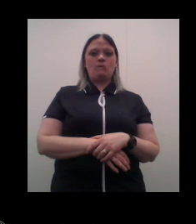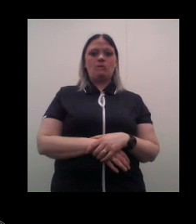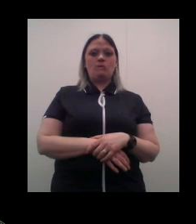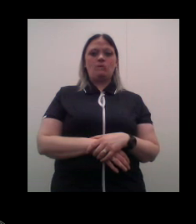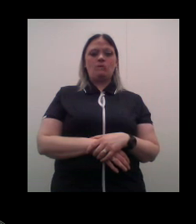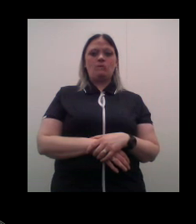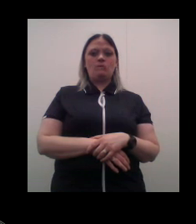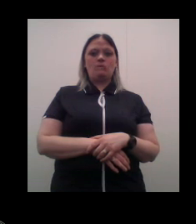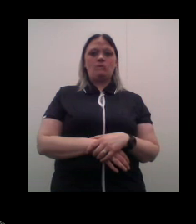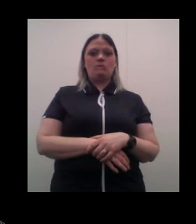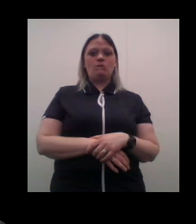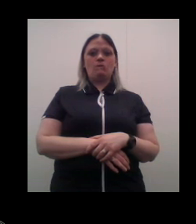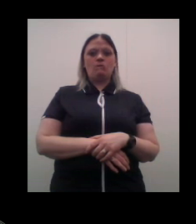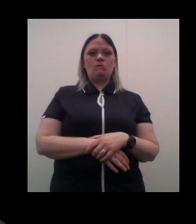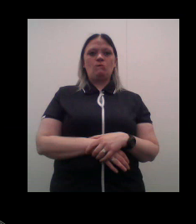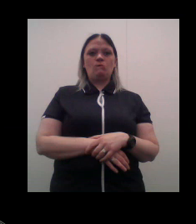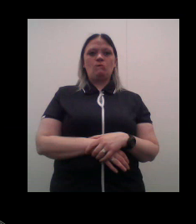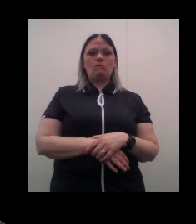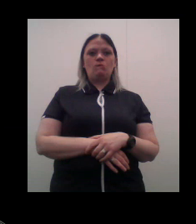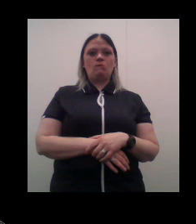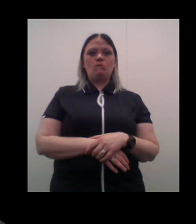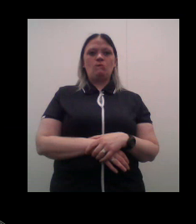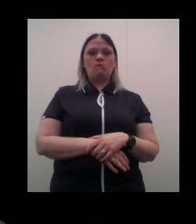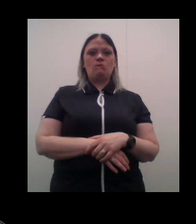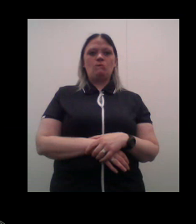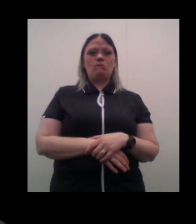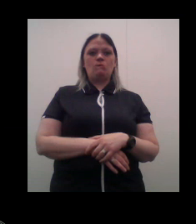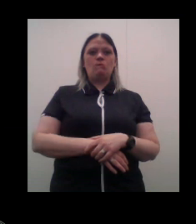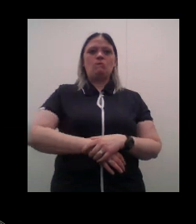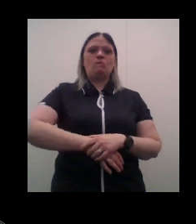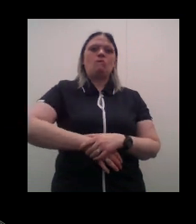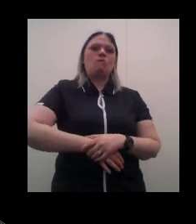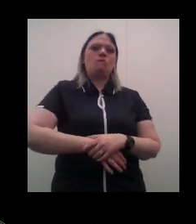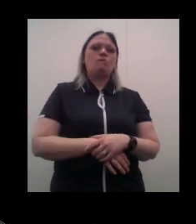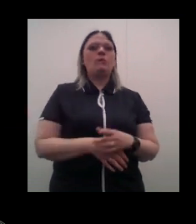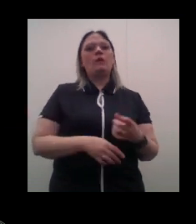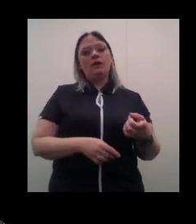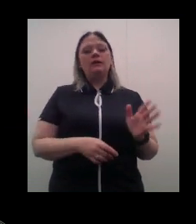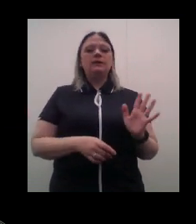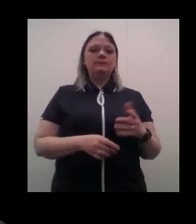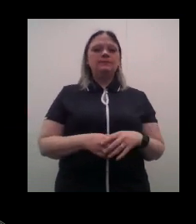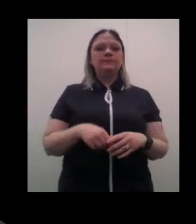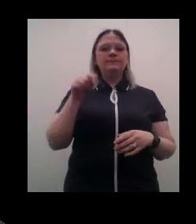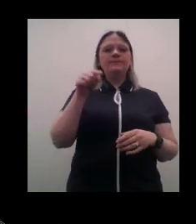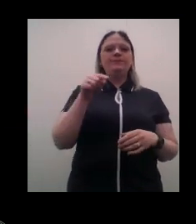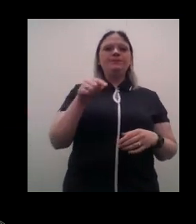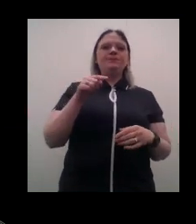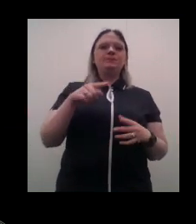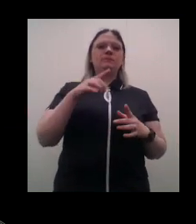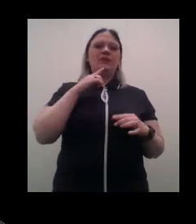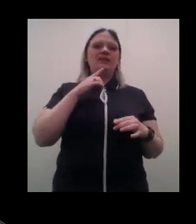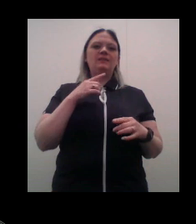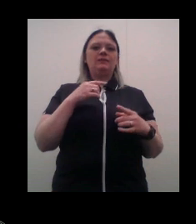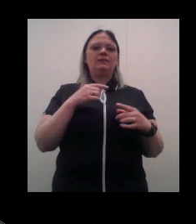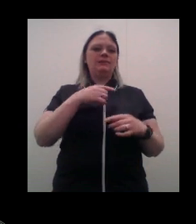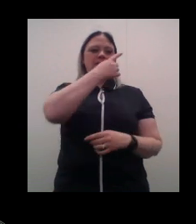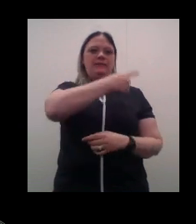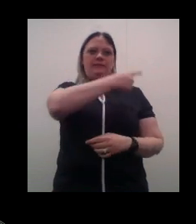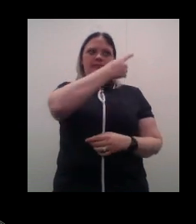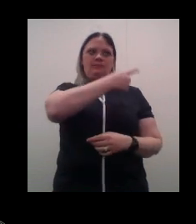more, two more. There we go. Well, this goes back all the way to March 27th, and you can see